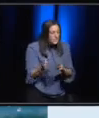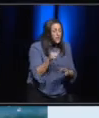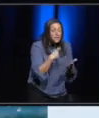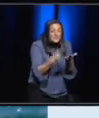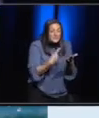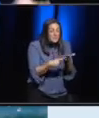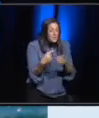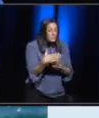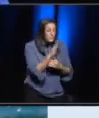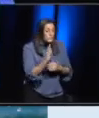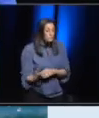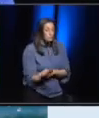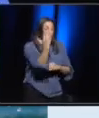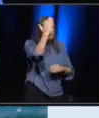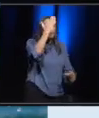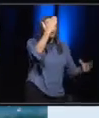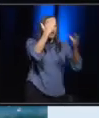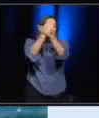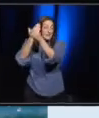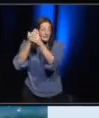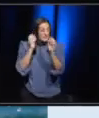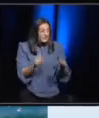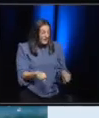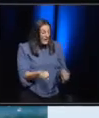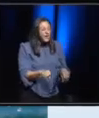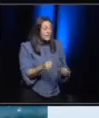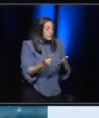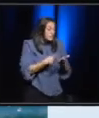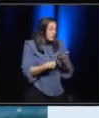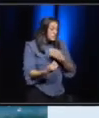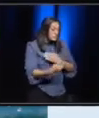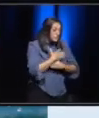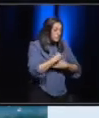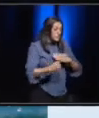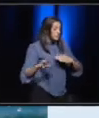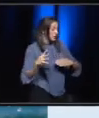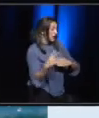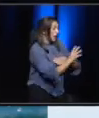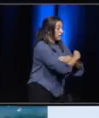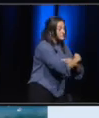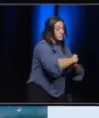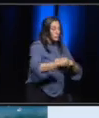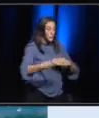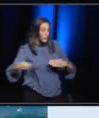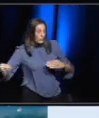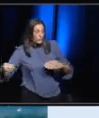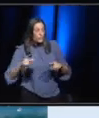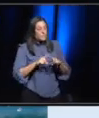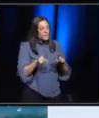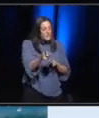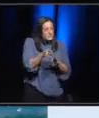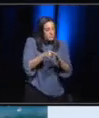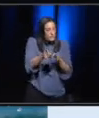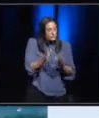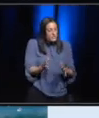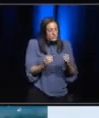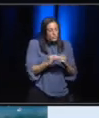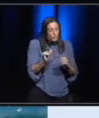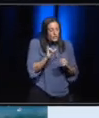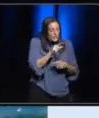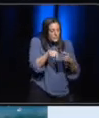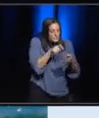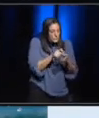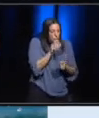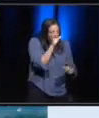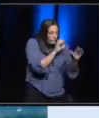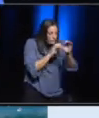up onto the beaches, you'll see. But particular dolphins often specialize more or less in particular foraging